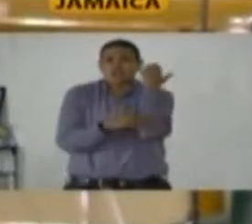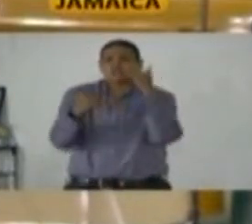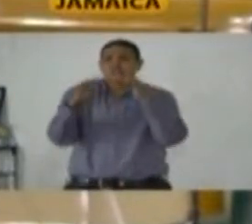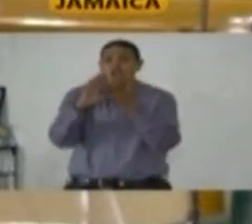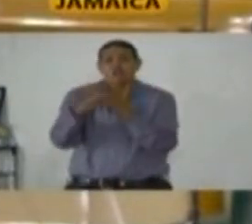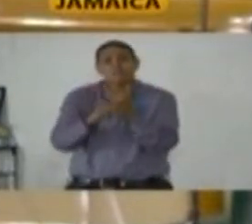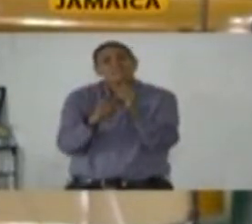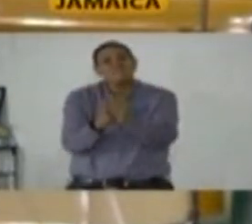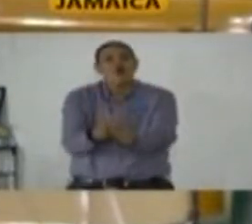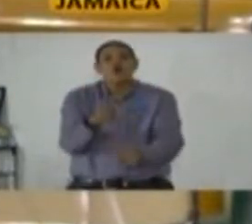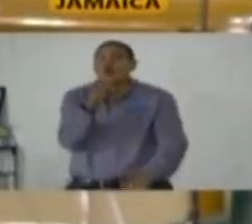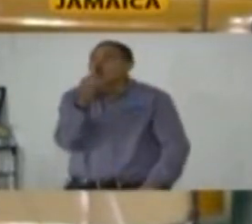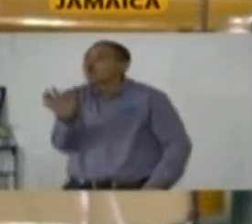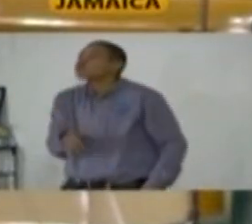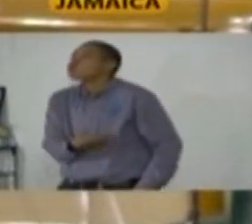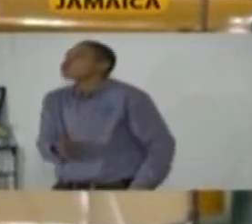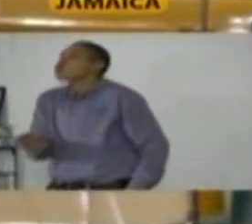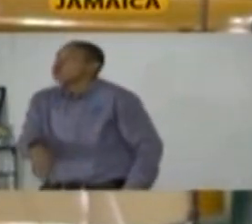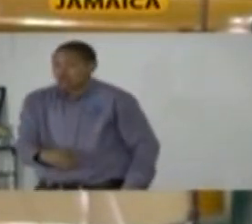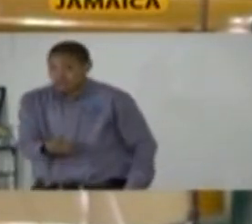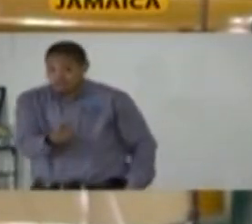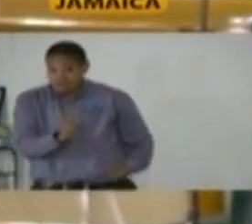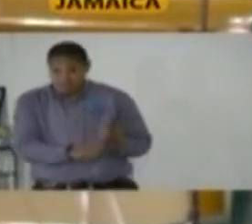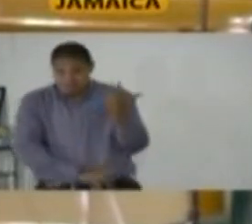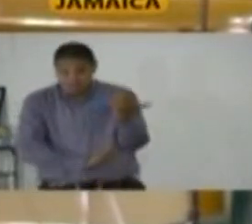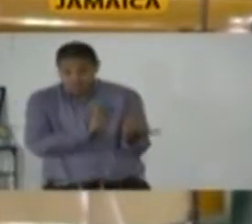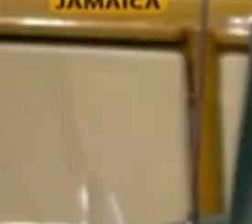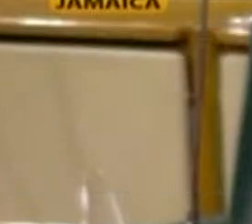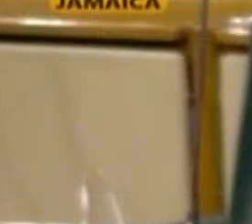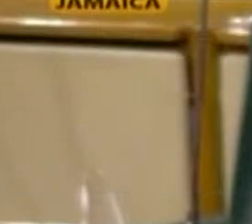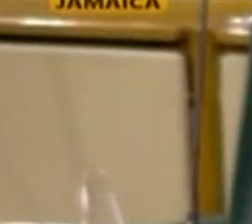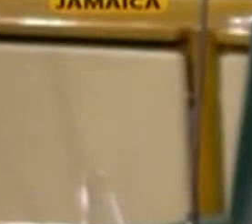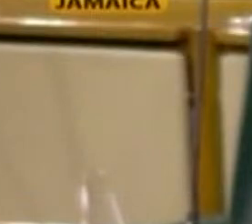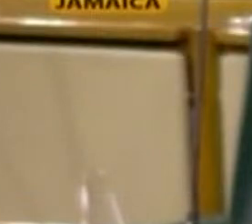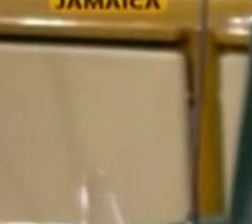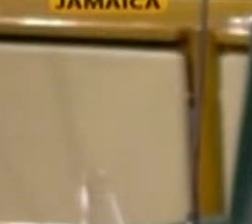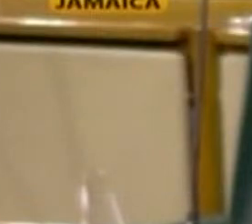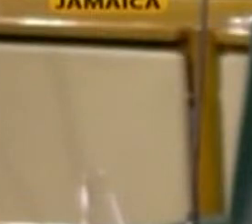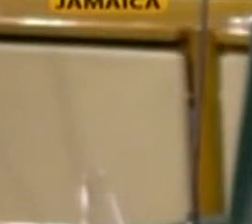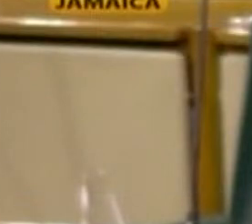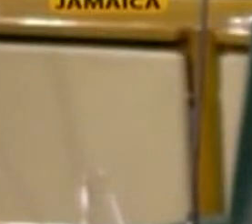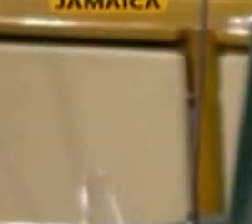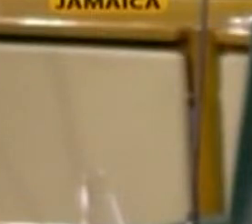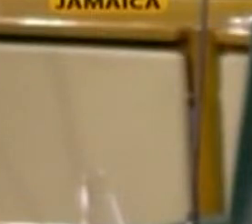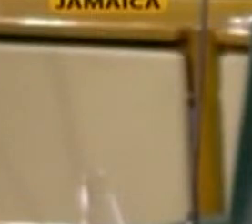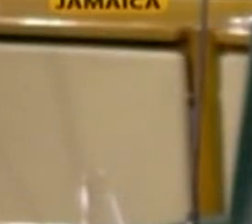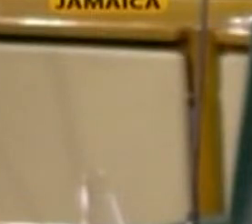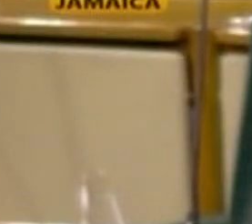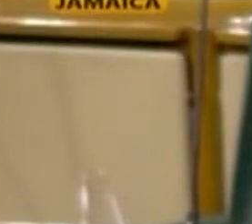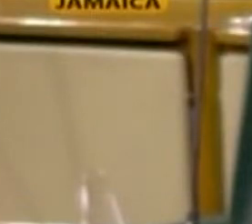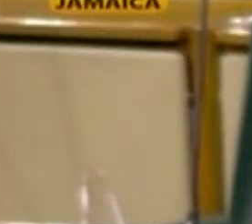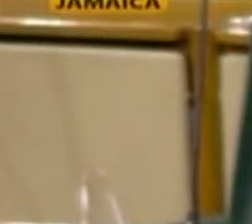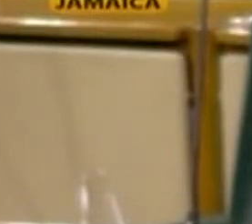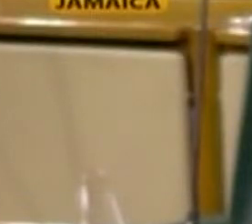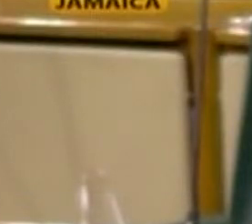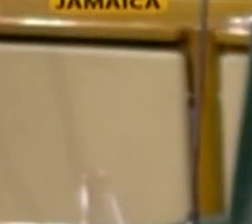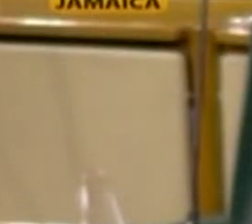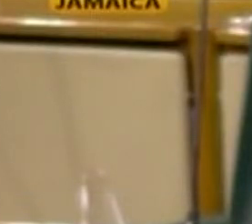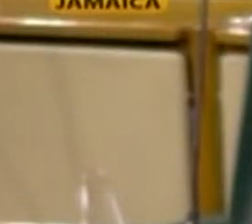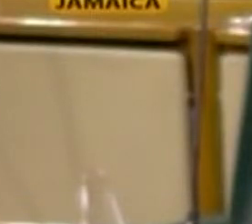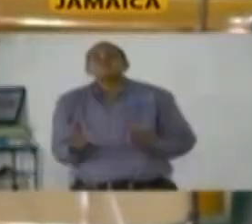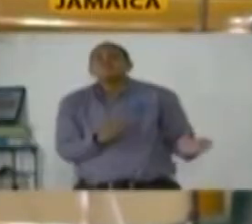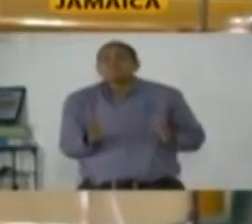curriculum and to the learning needs of our students. We will also continue providing lesson plans to reduce